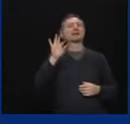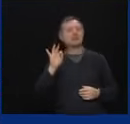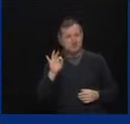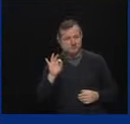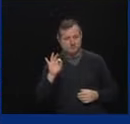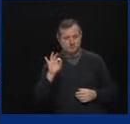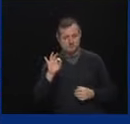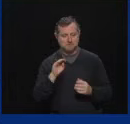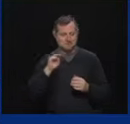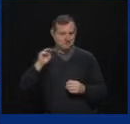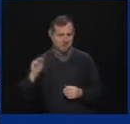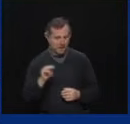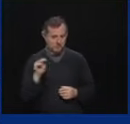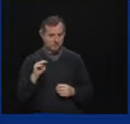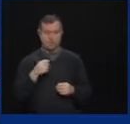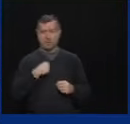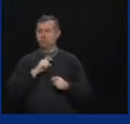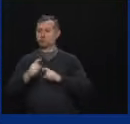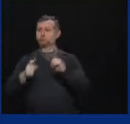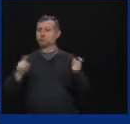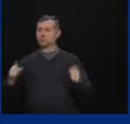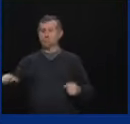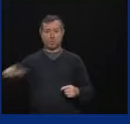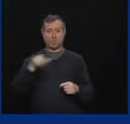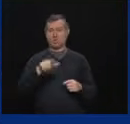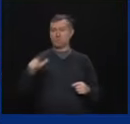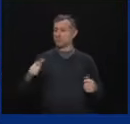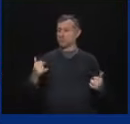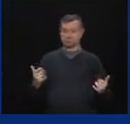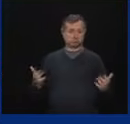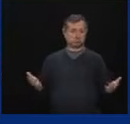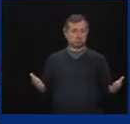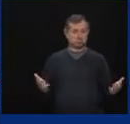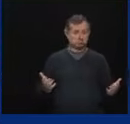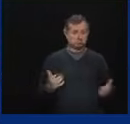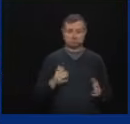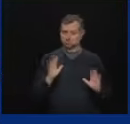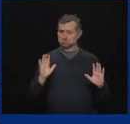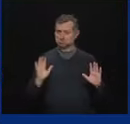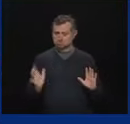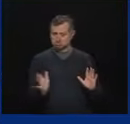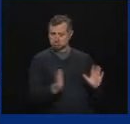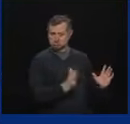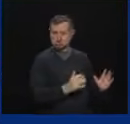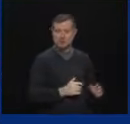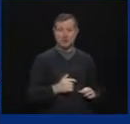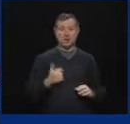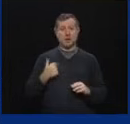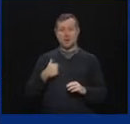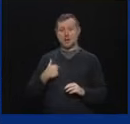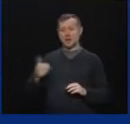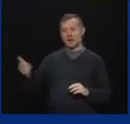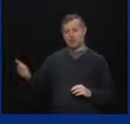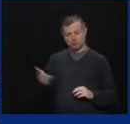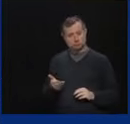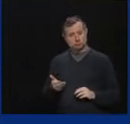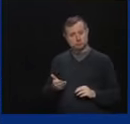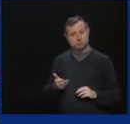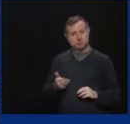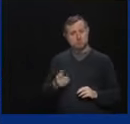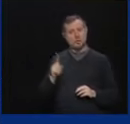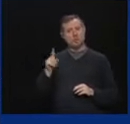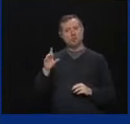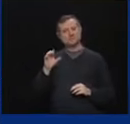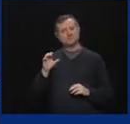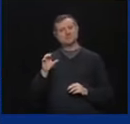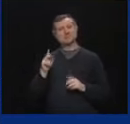million is out the door to landlords as of today. So we've wrapped up our on-the-ground efforts. I hired an additional 100 people. We've been